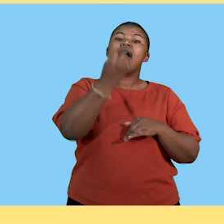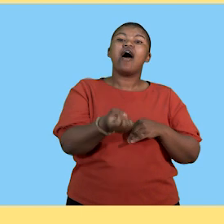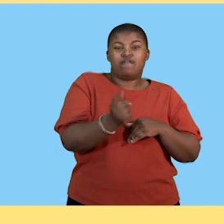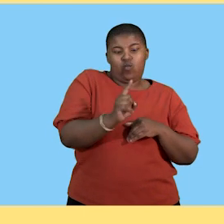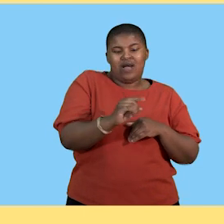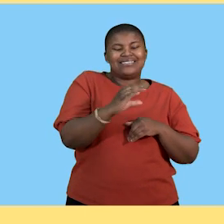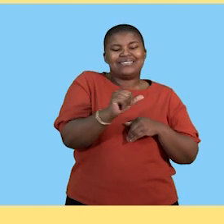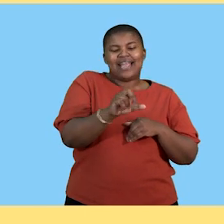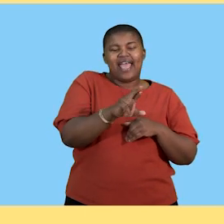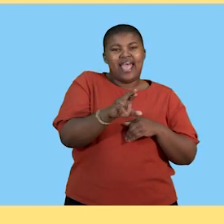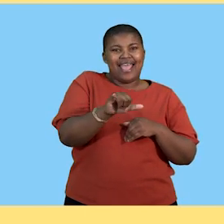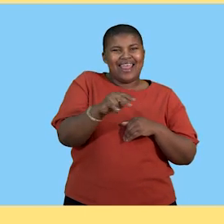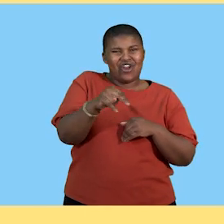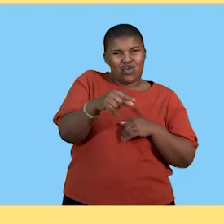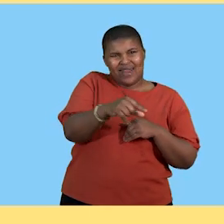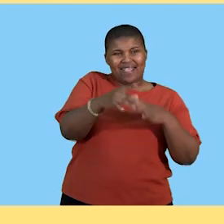will be